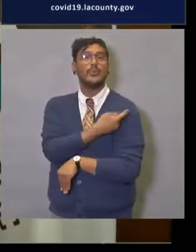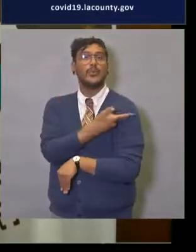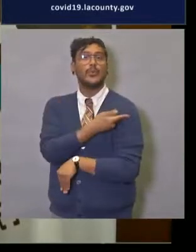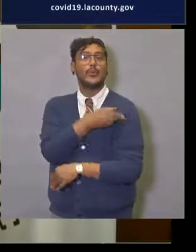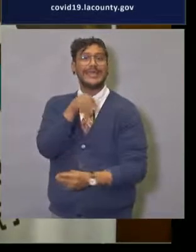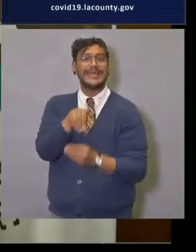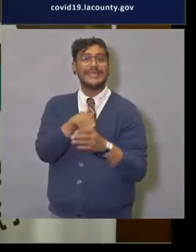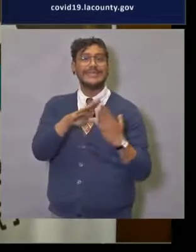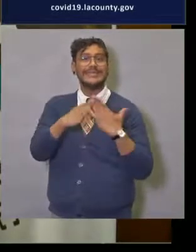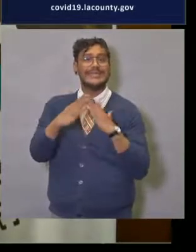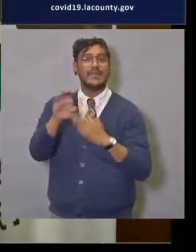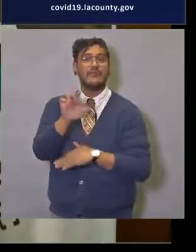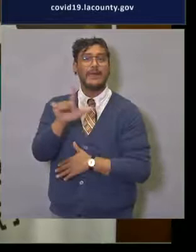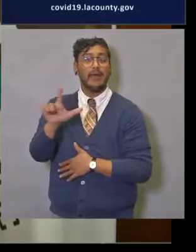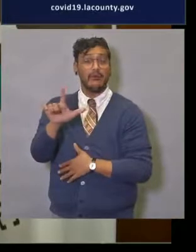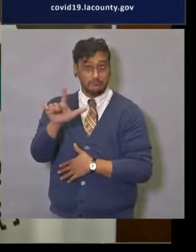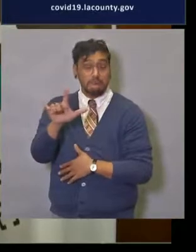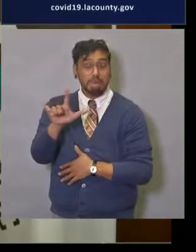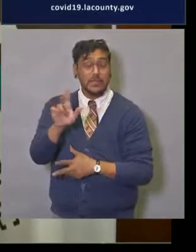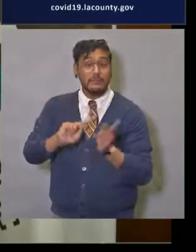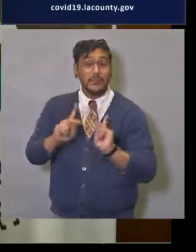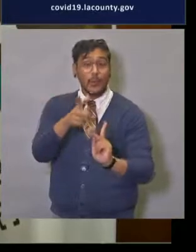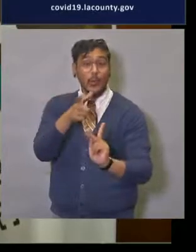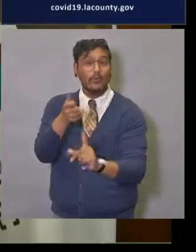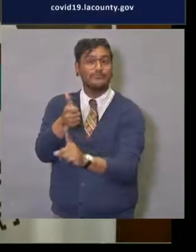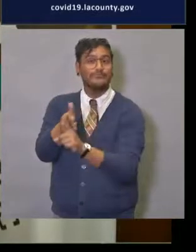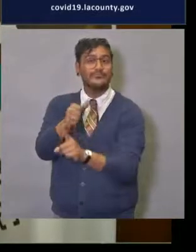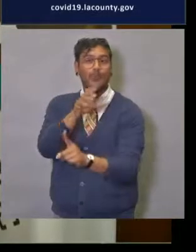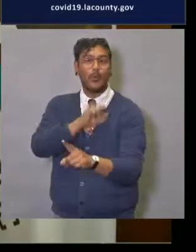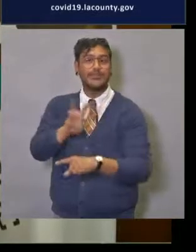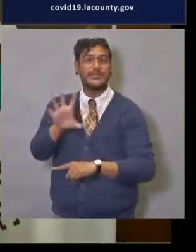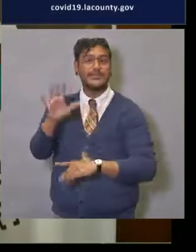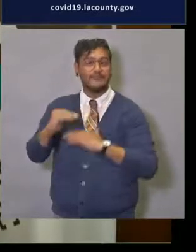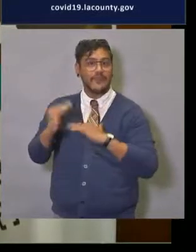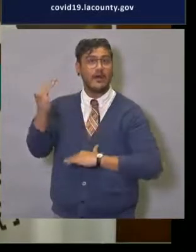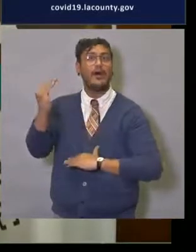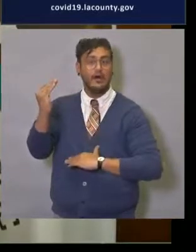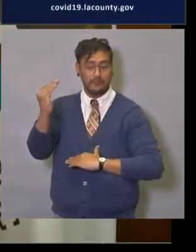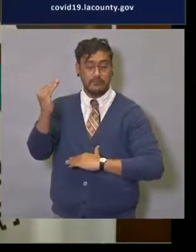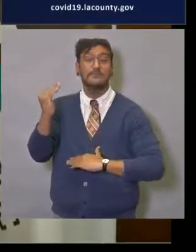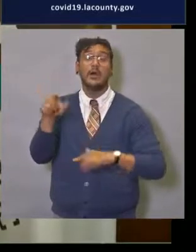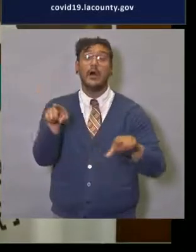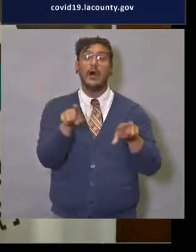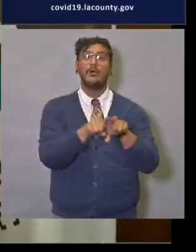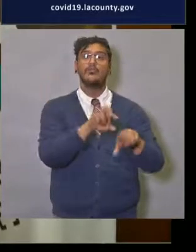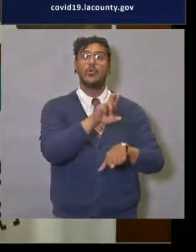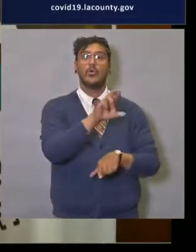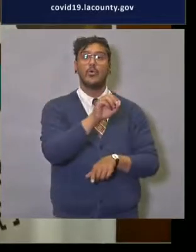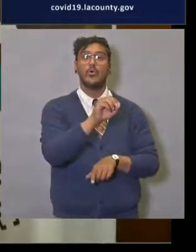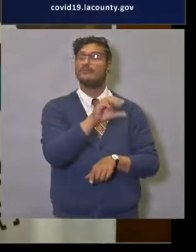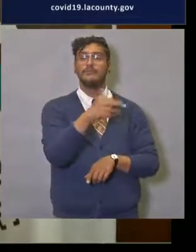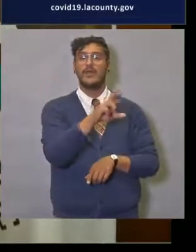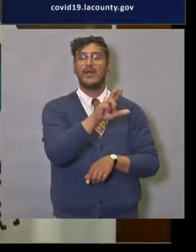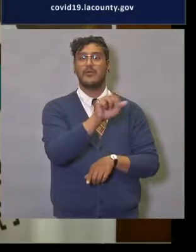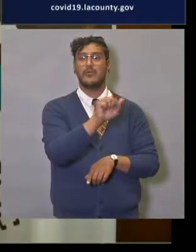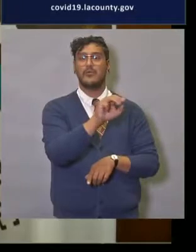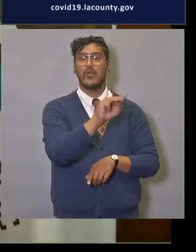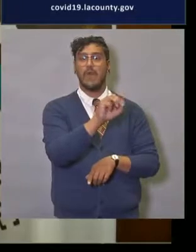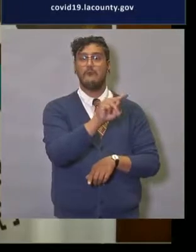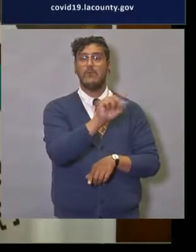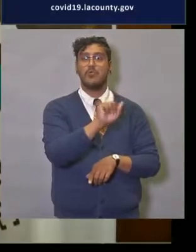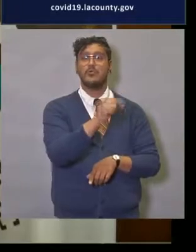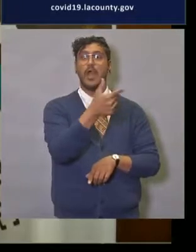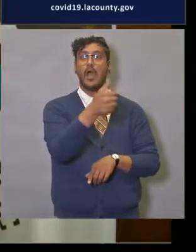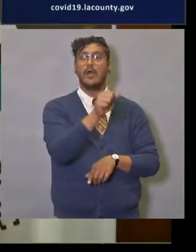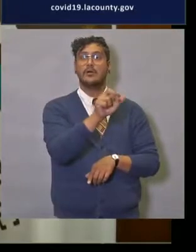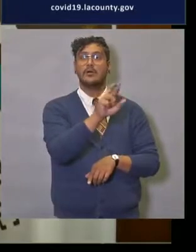residents 65 and older, as well as visiting Ramona Gardens, our public housing units in